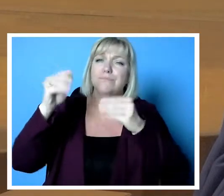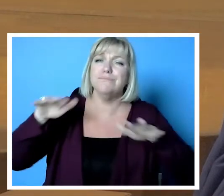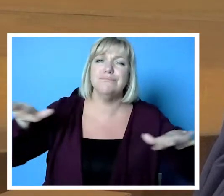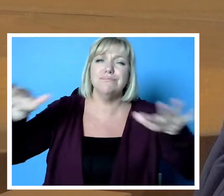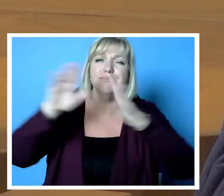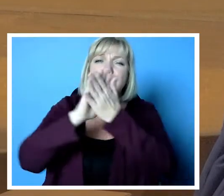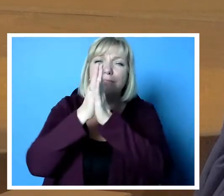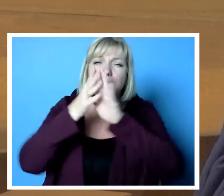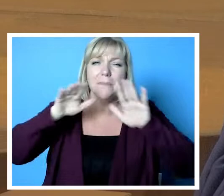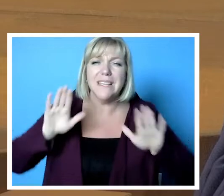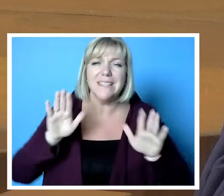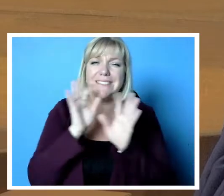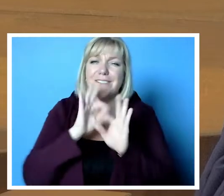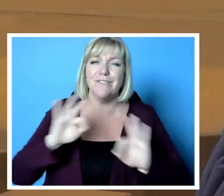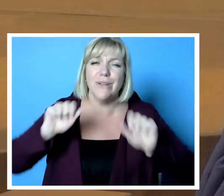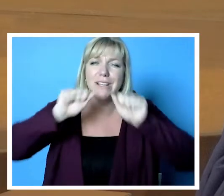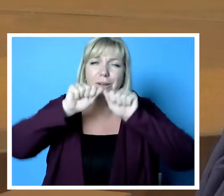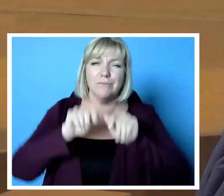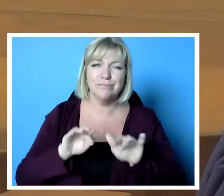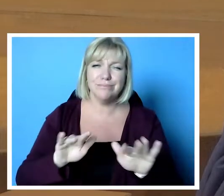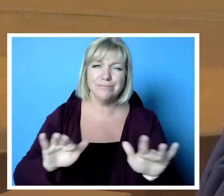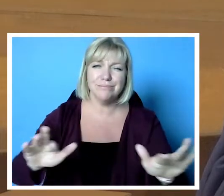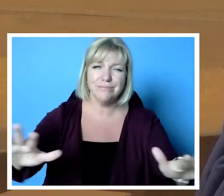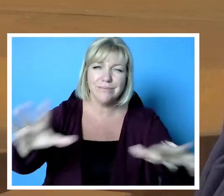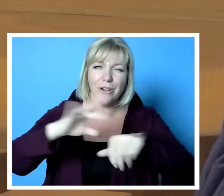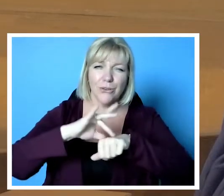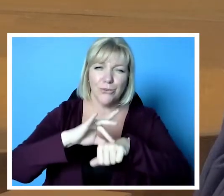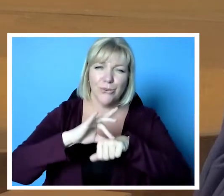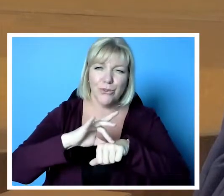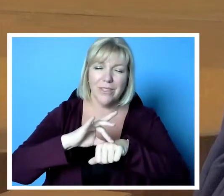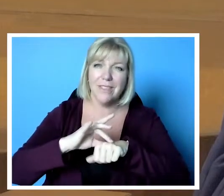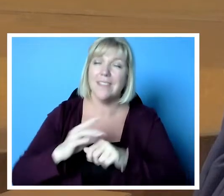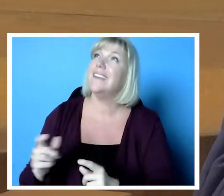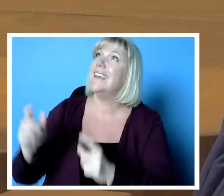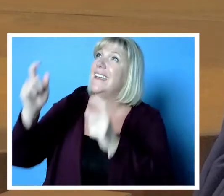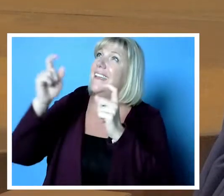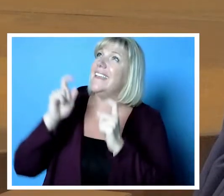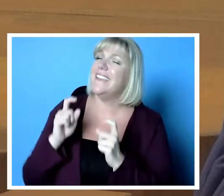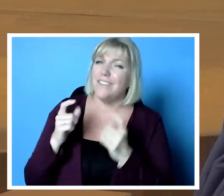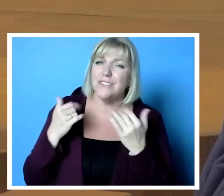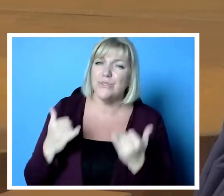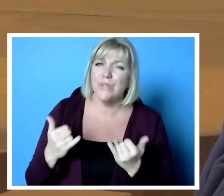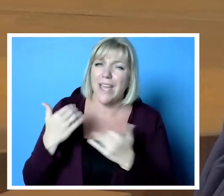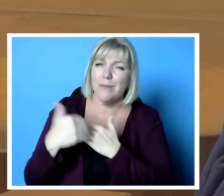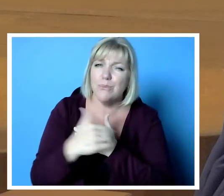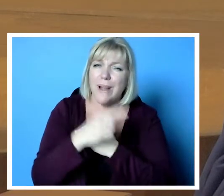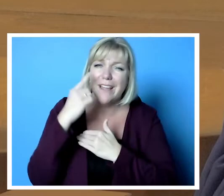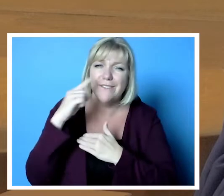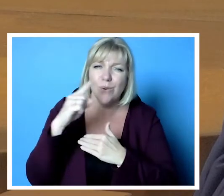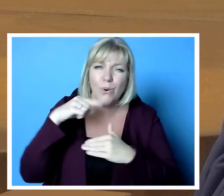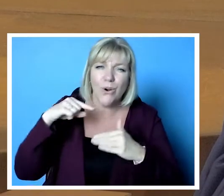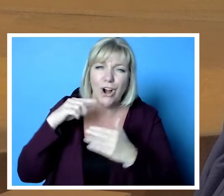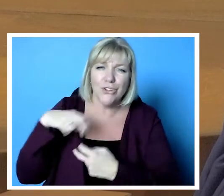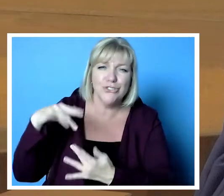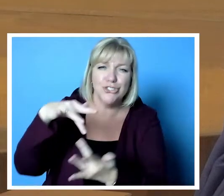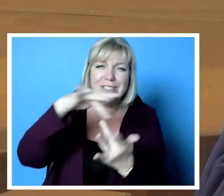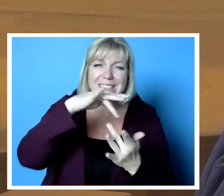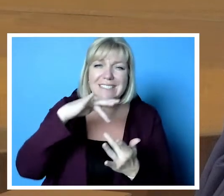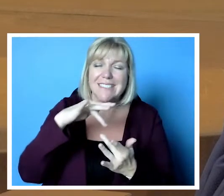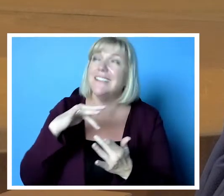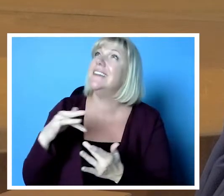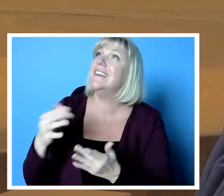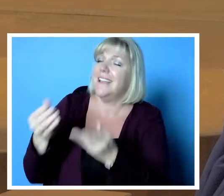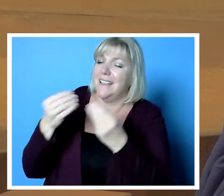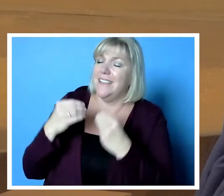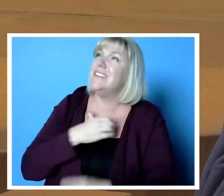peace and freedom flourish on earth. Give us this day bread for our journey, and make us hungry